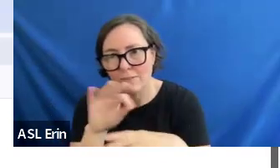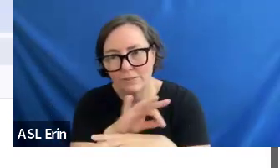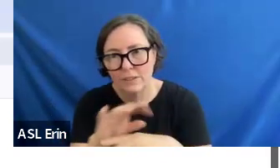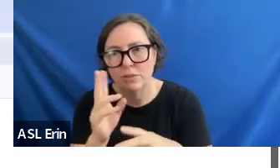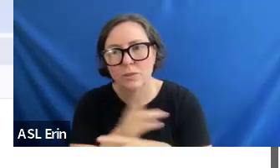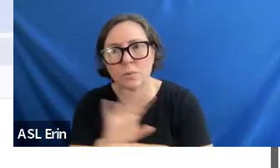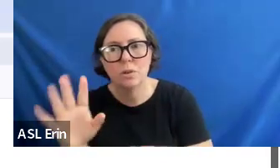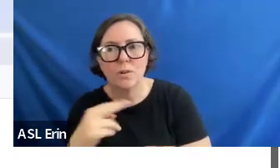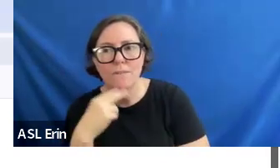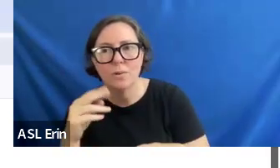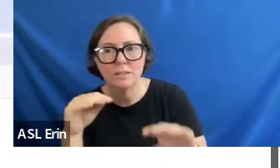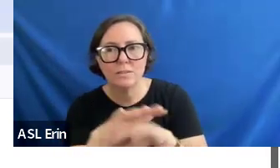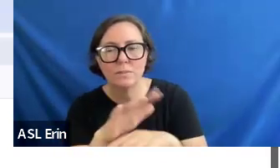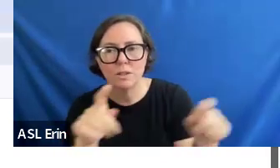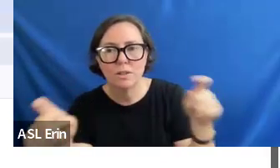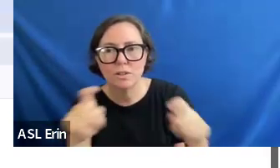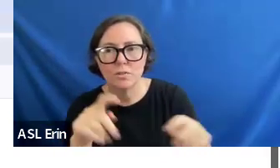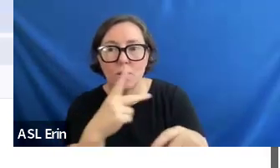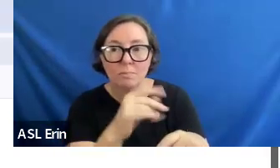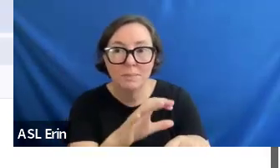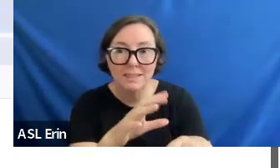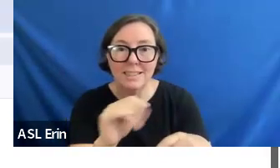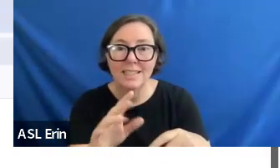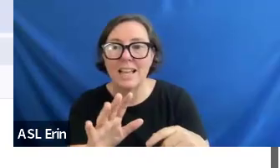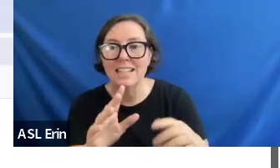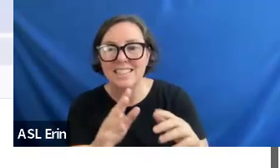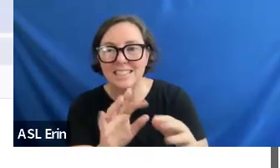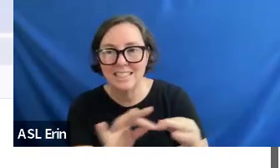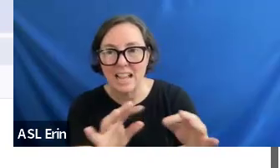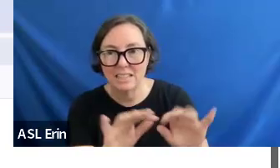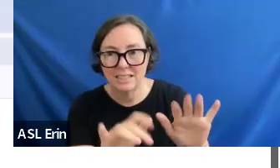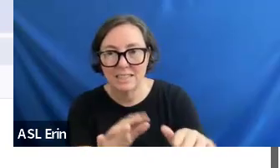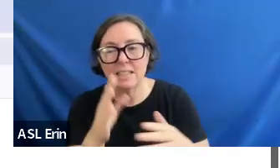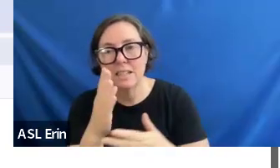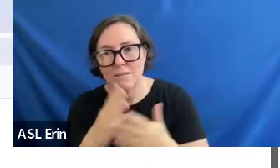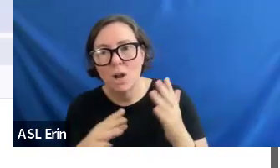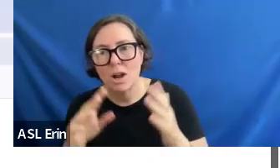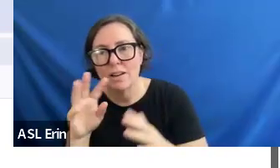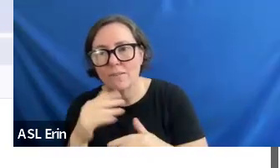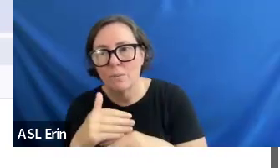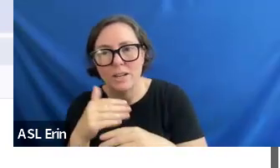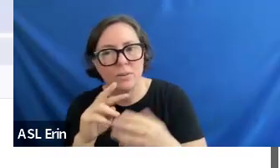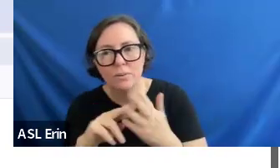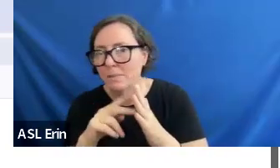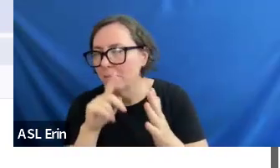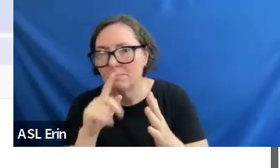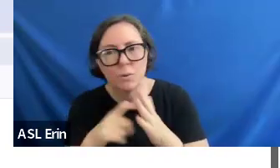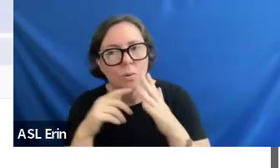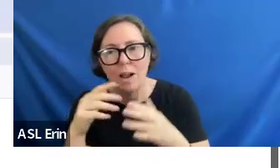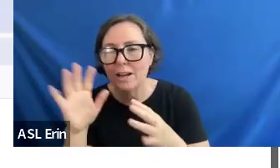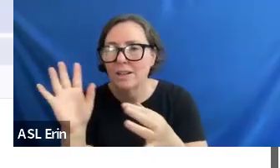to control your PC and author text. And because it is a part of Windows, you don't need an internet connection to use